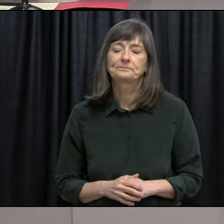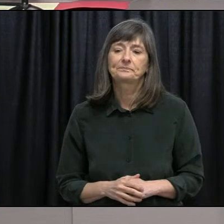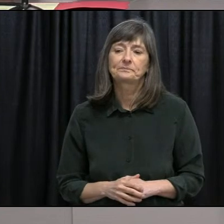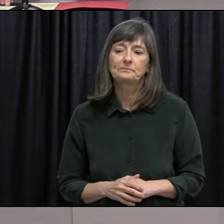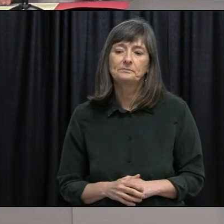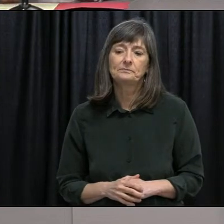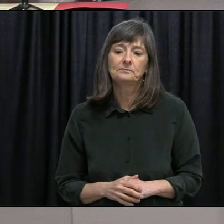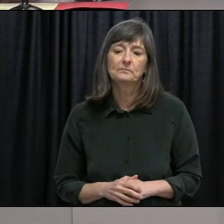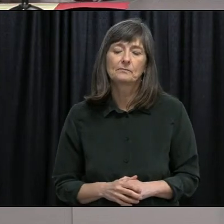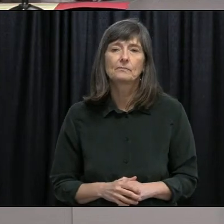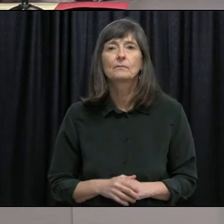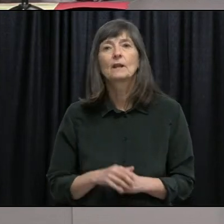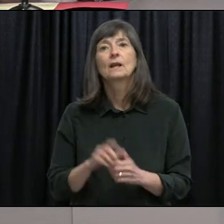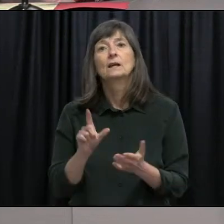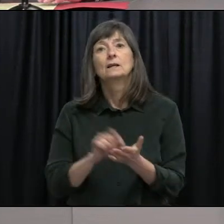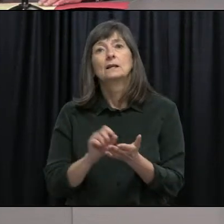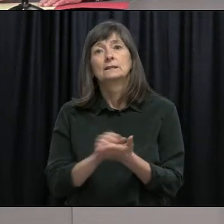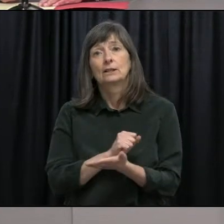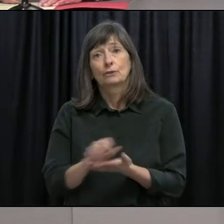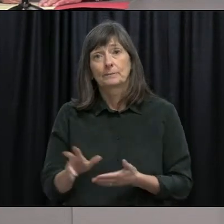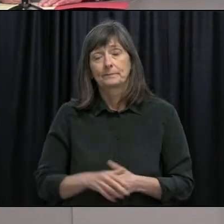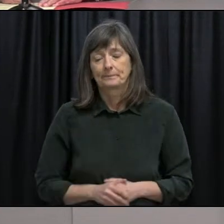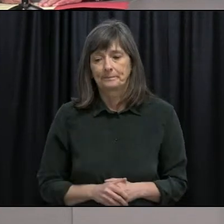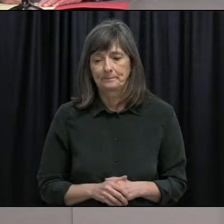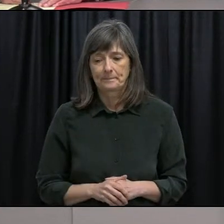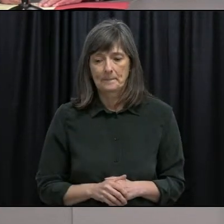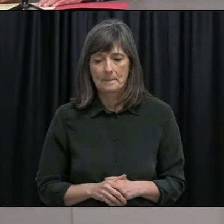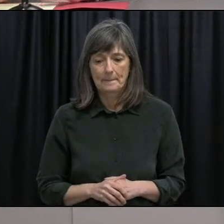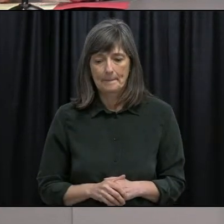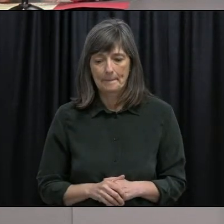Peter Jackson with the Telegram. Do you have a final question?